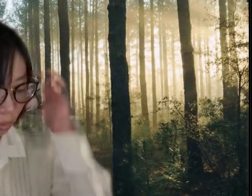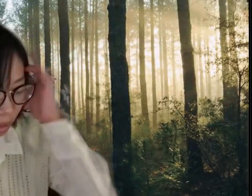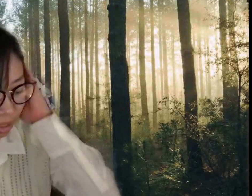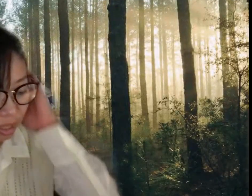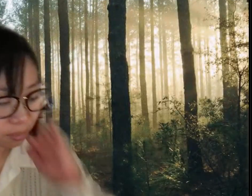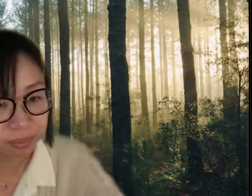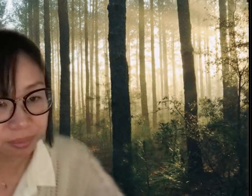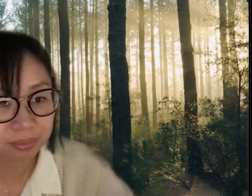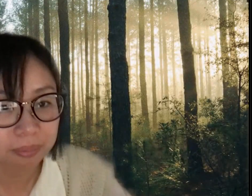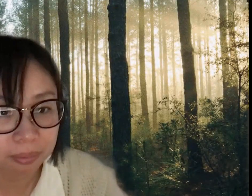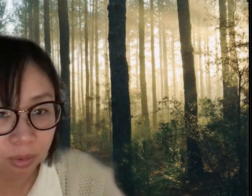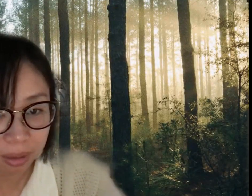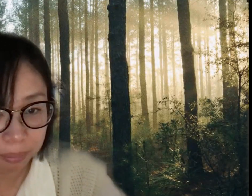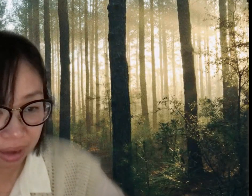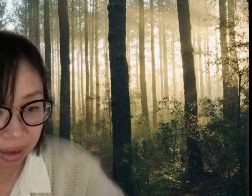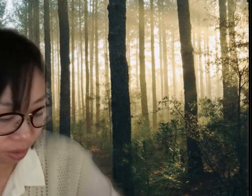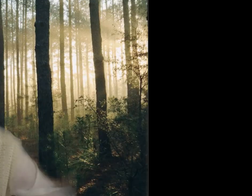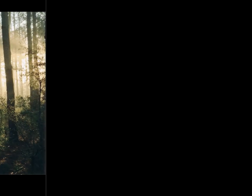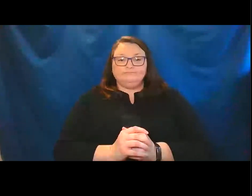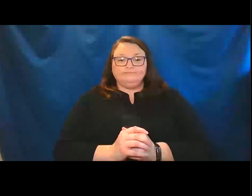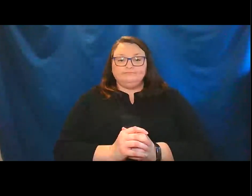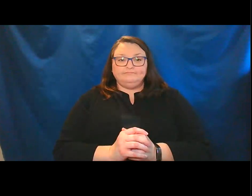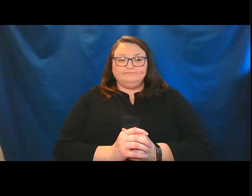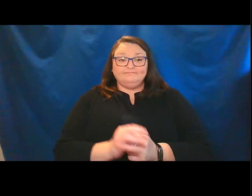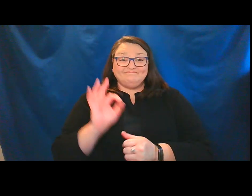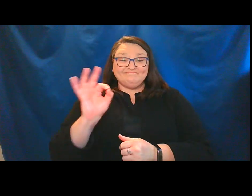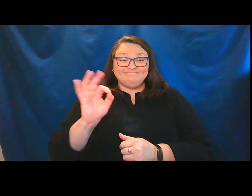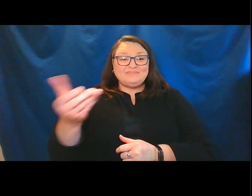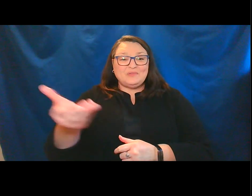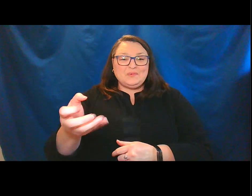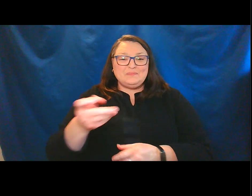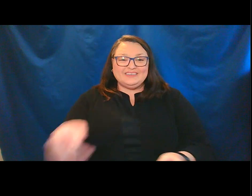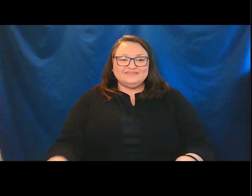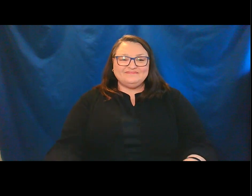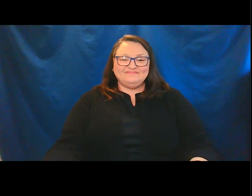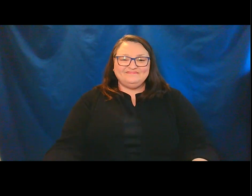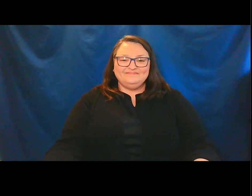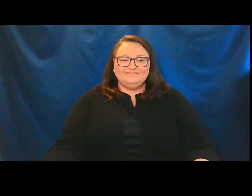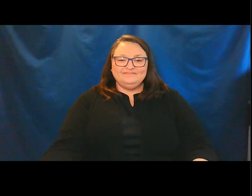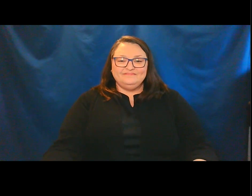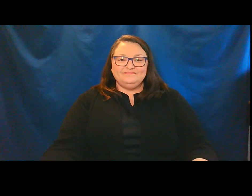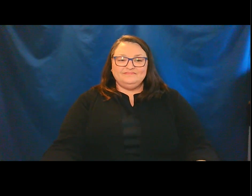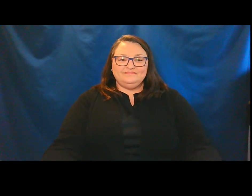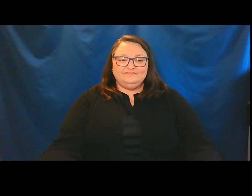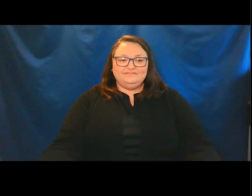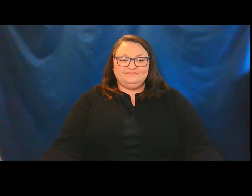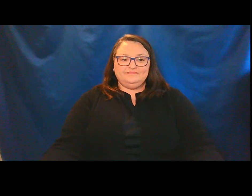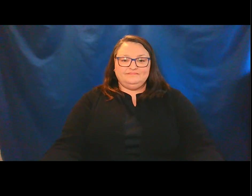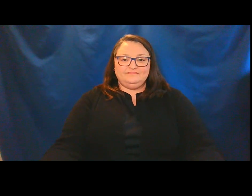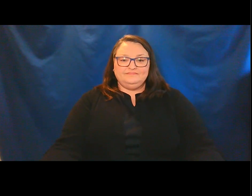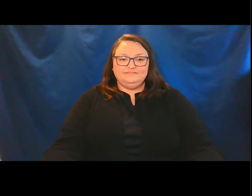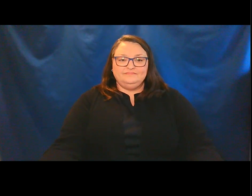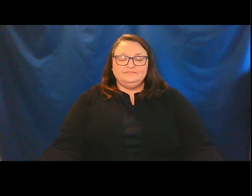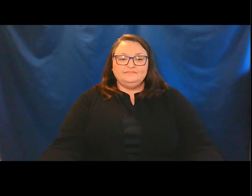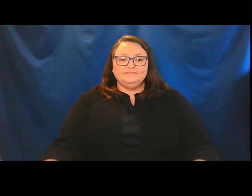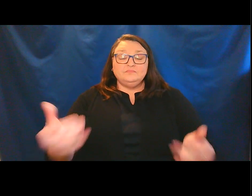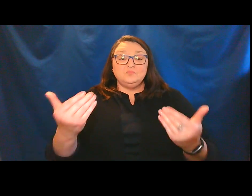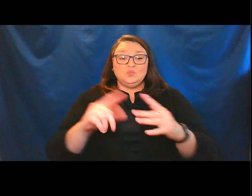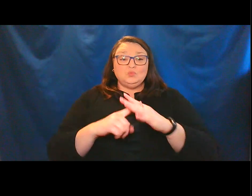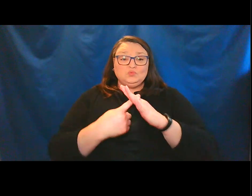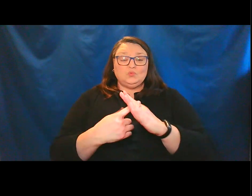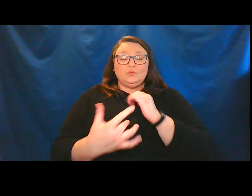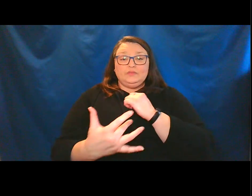All right, welcome back, everybody. Um, we're gonna get started on our technical assistance and training support